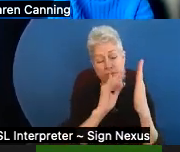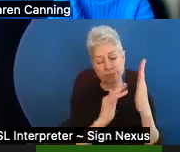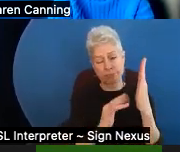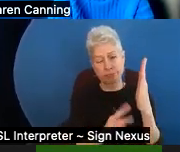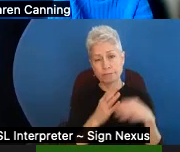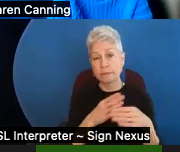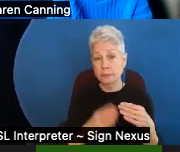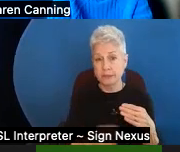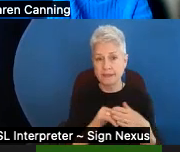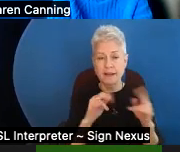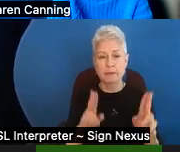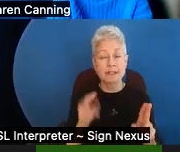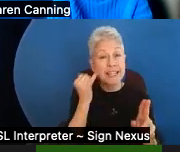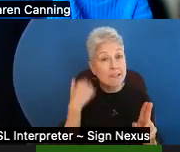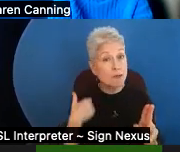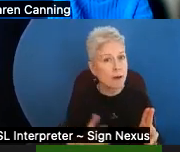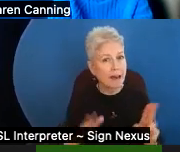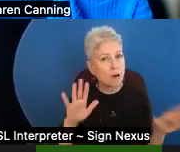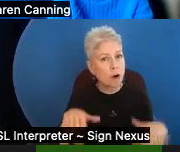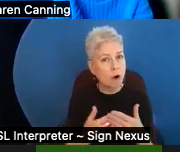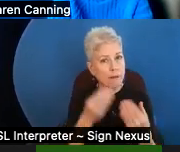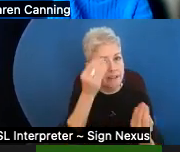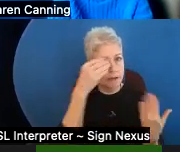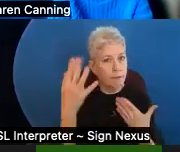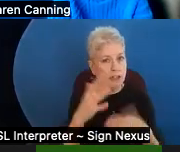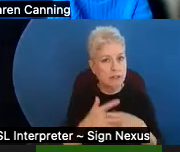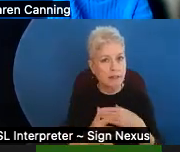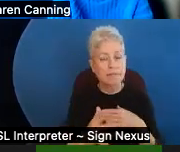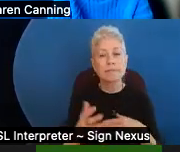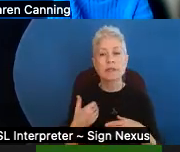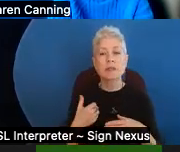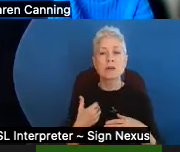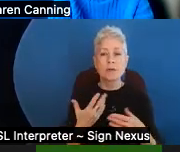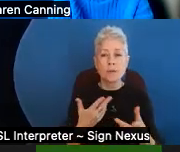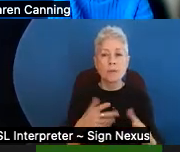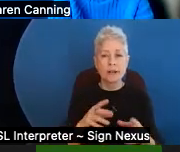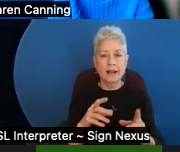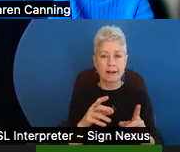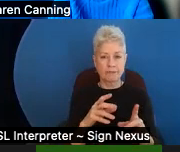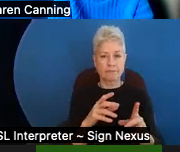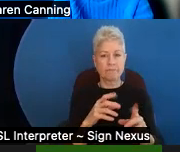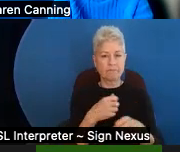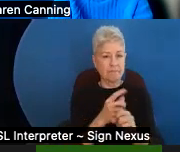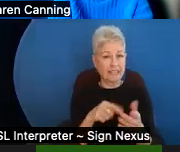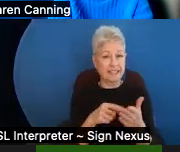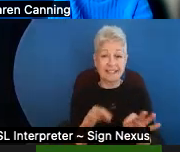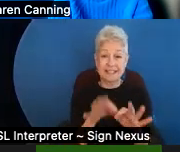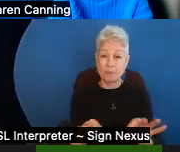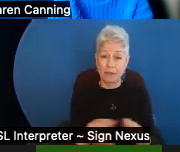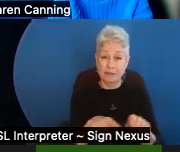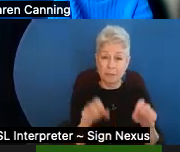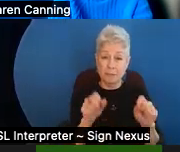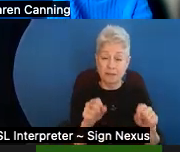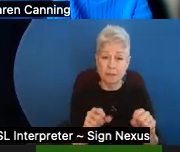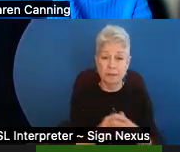the required information readily available. We have worked to make this application form simple and accessible to